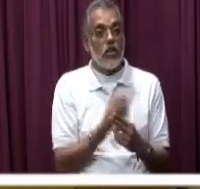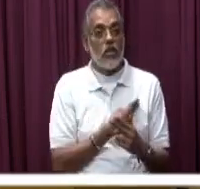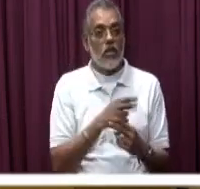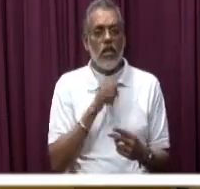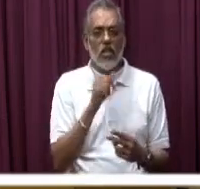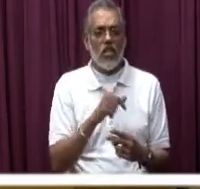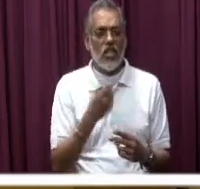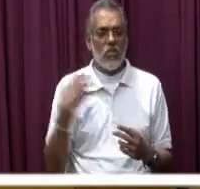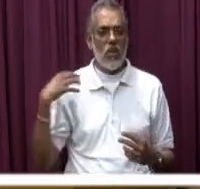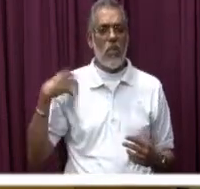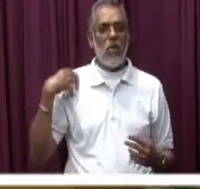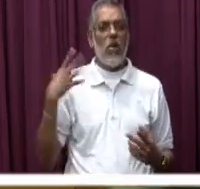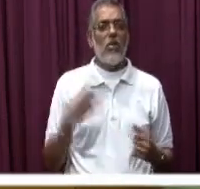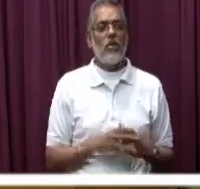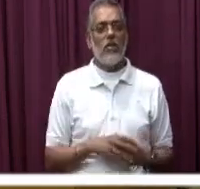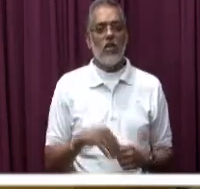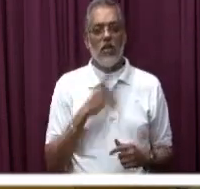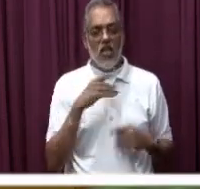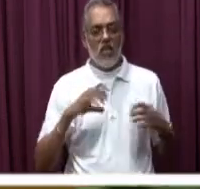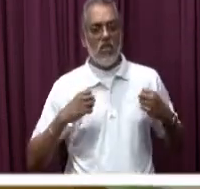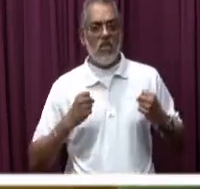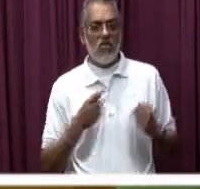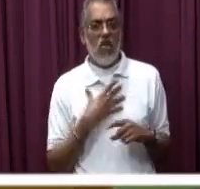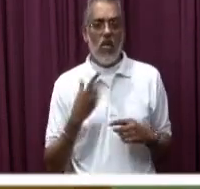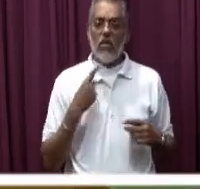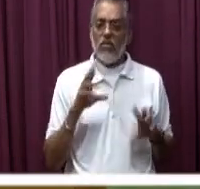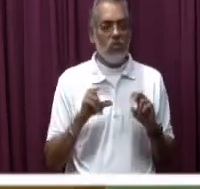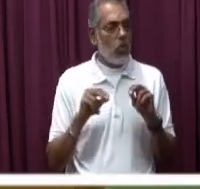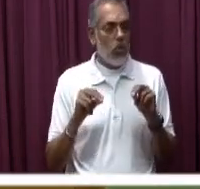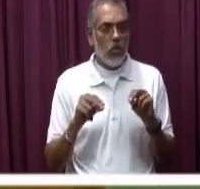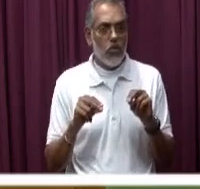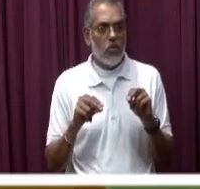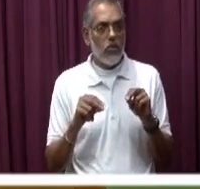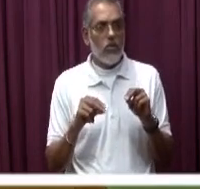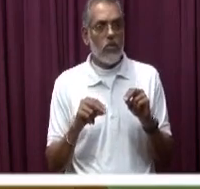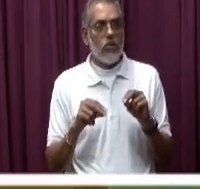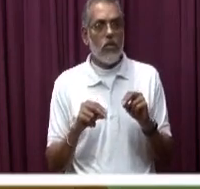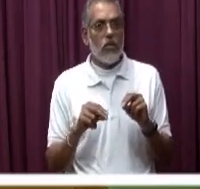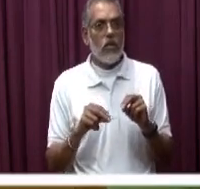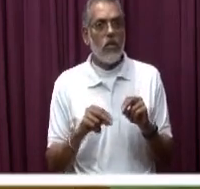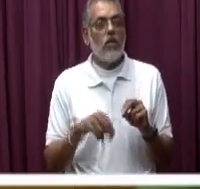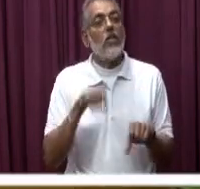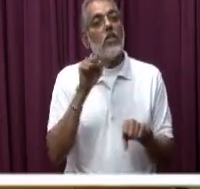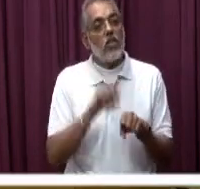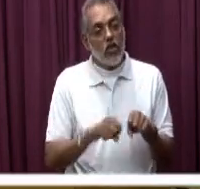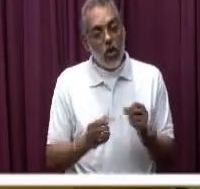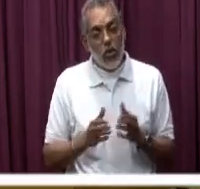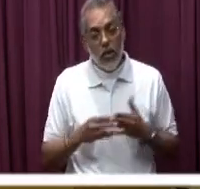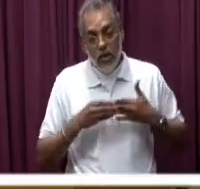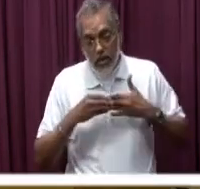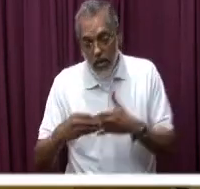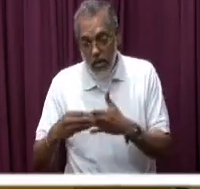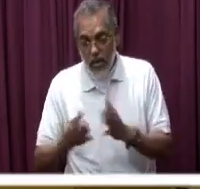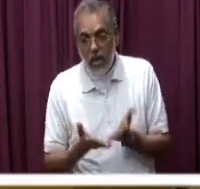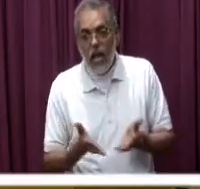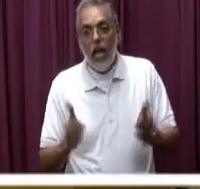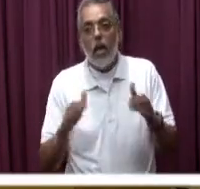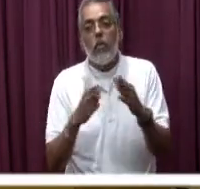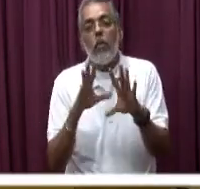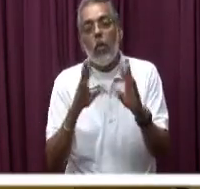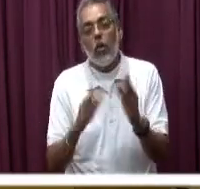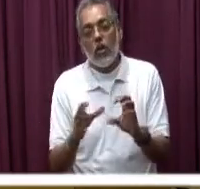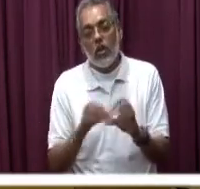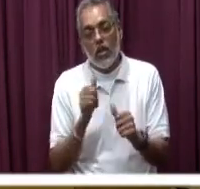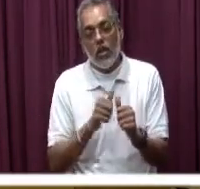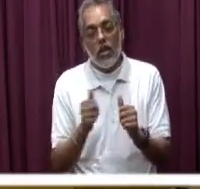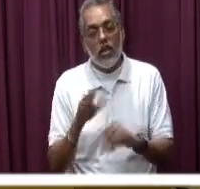honcho, not to be macho. None of that is in the text. To nurture and to guard. And my prayer